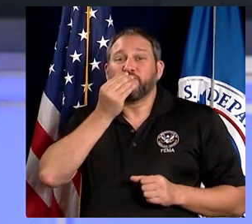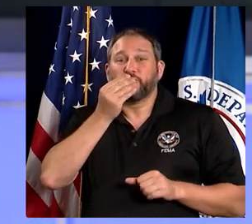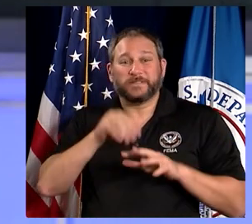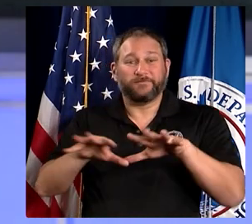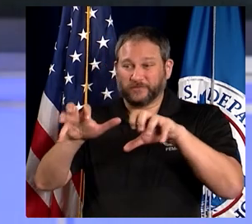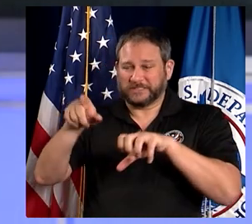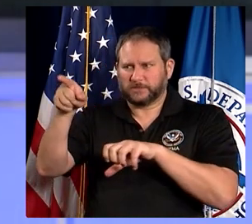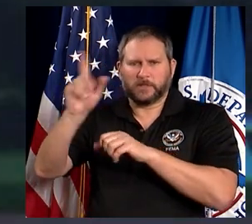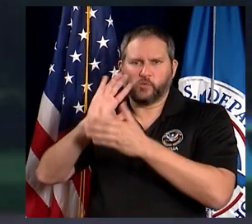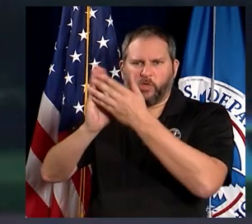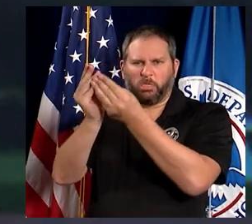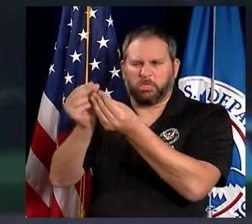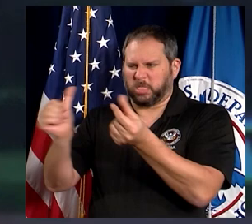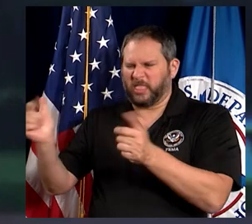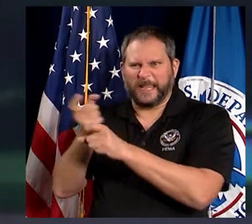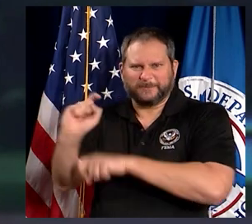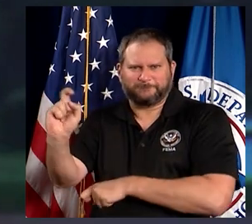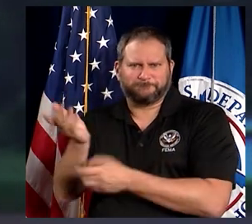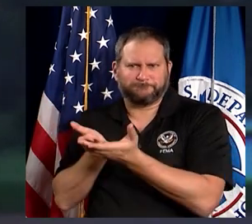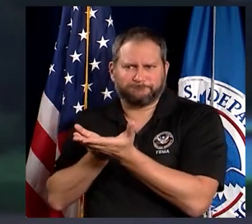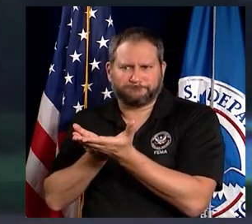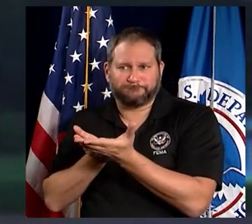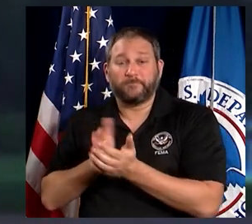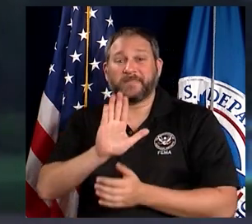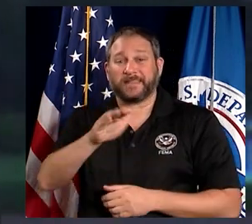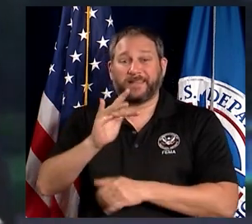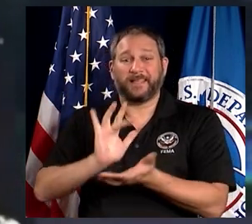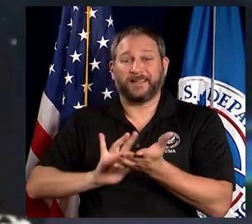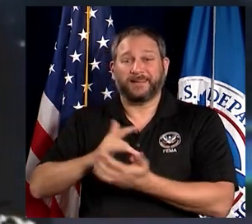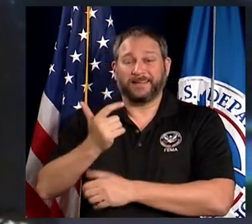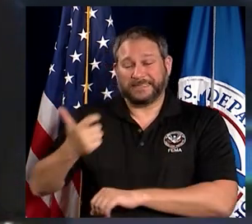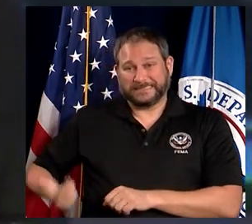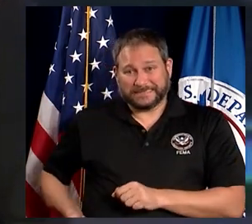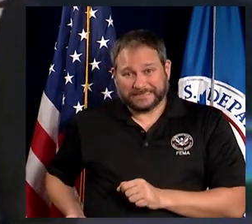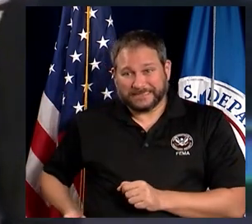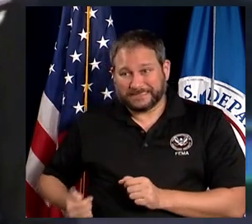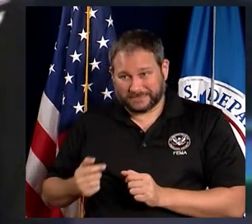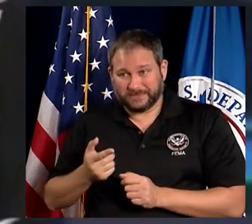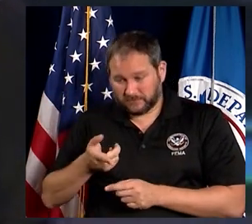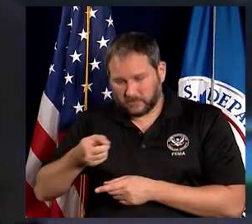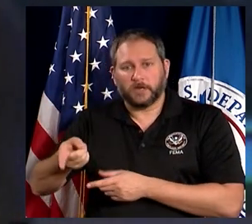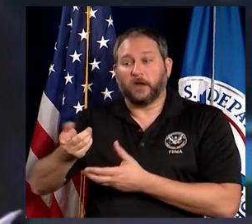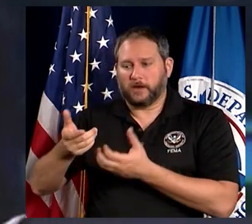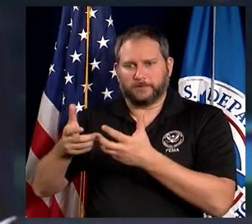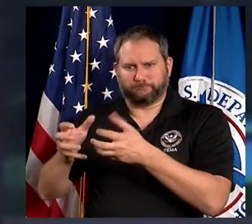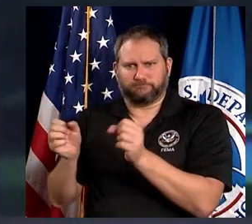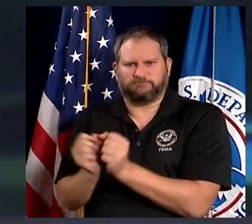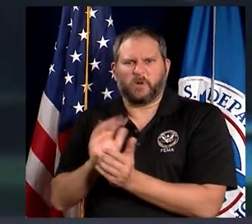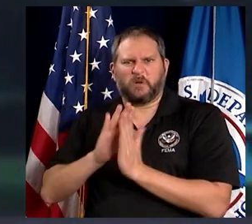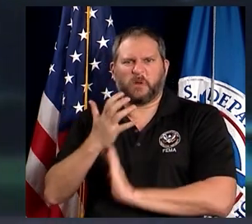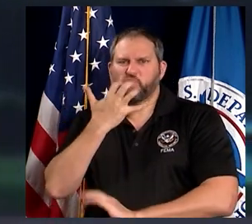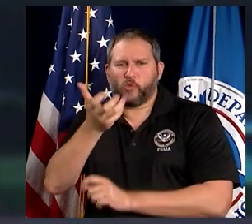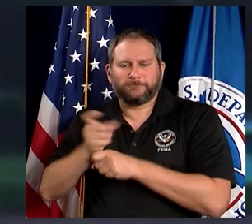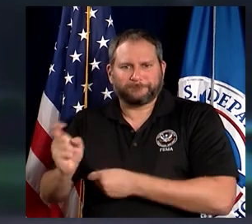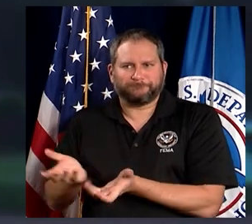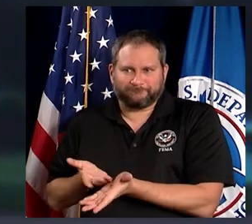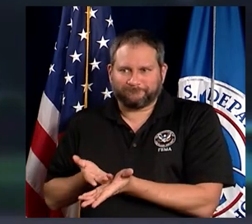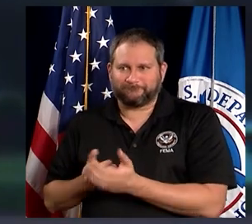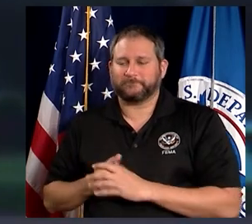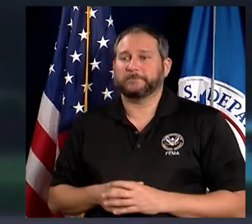the fridge? Is your phone charged? Can you use Wi-Fi if your router is